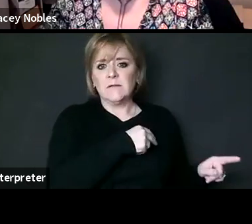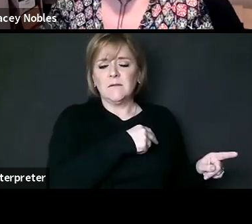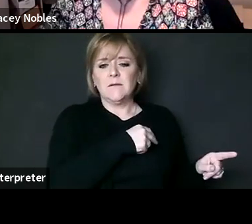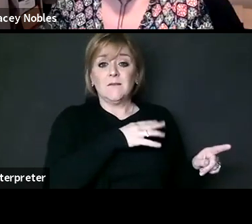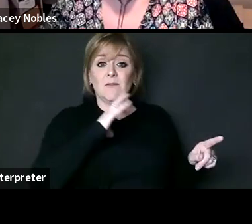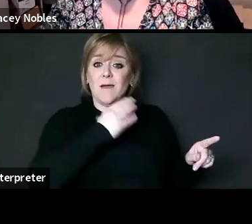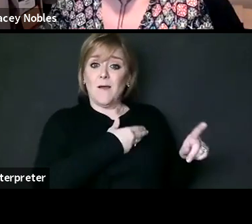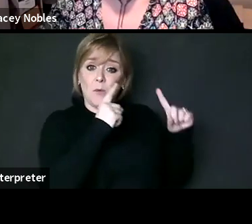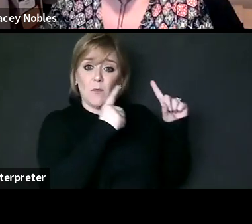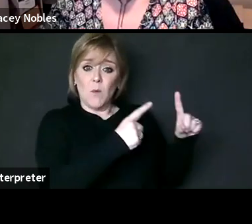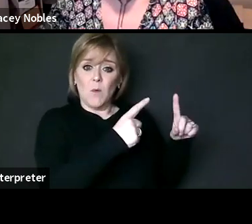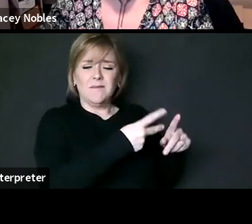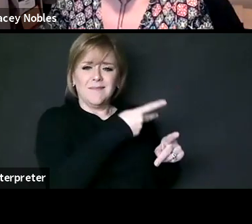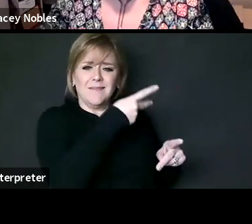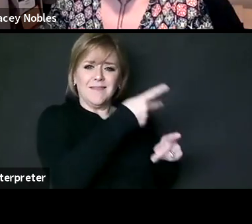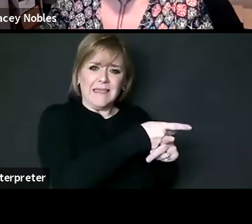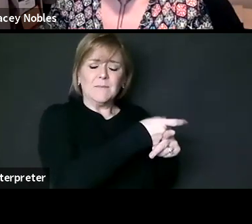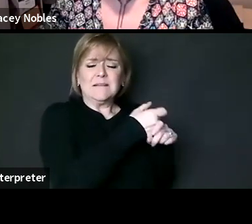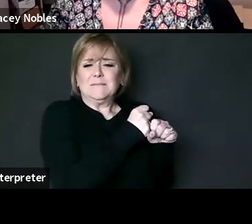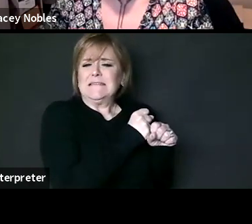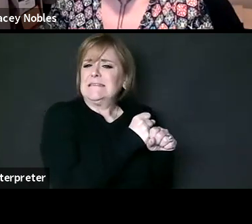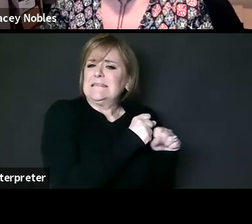keep those people as safe as possible.